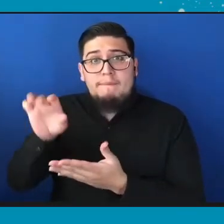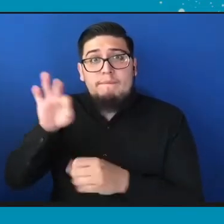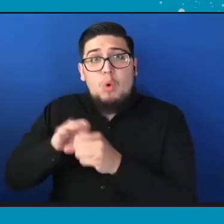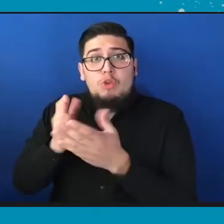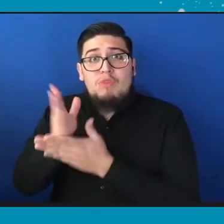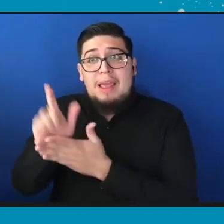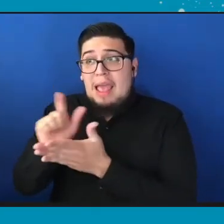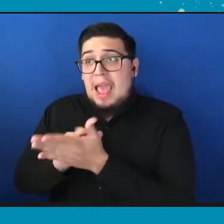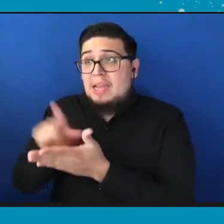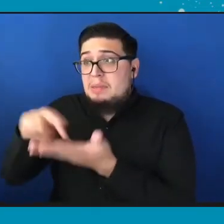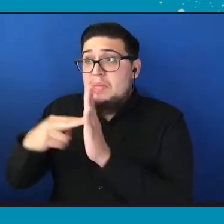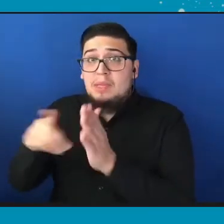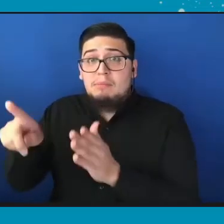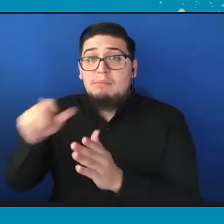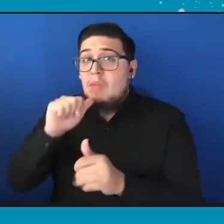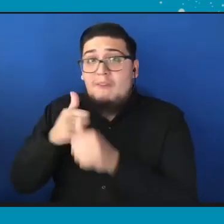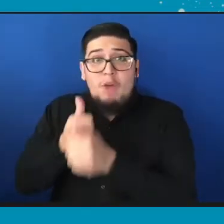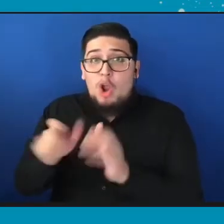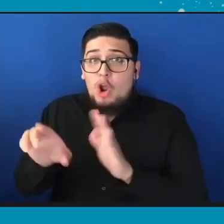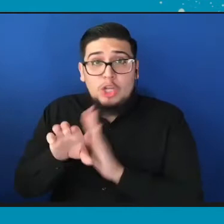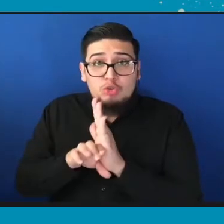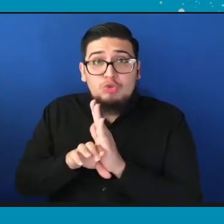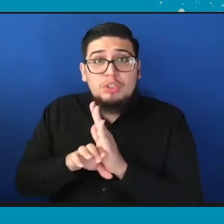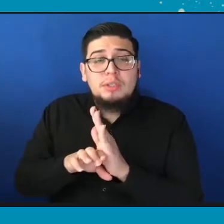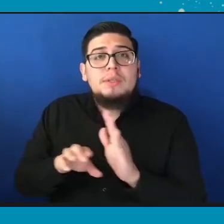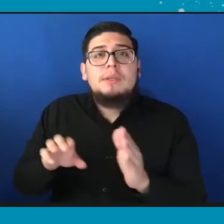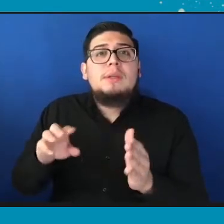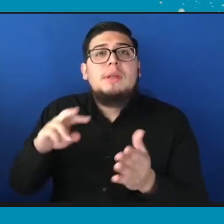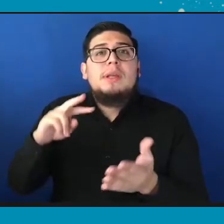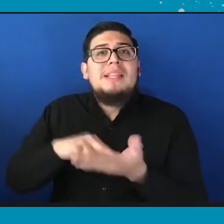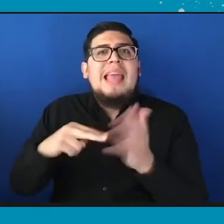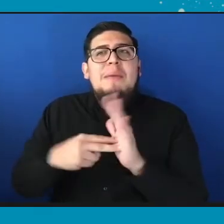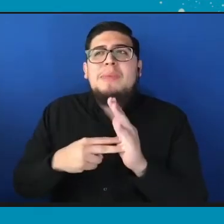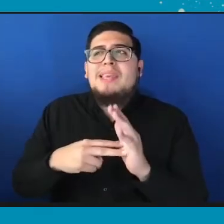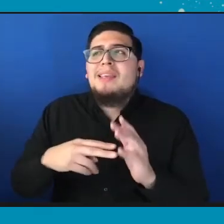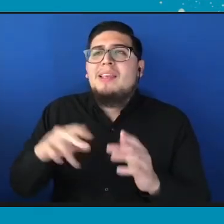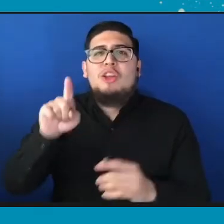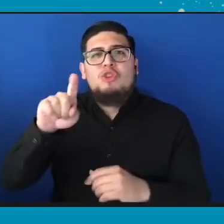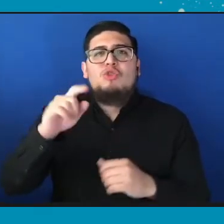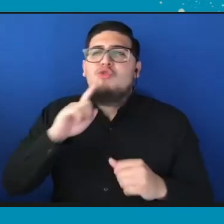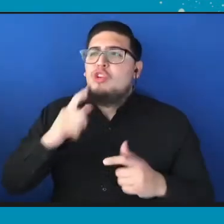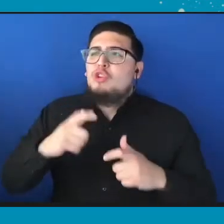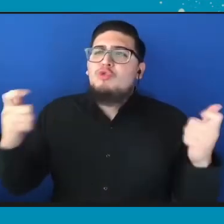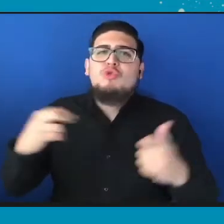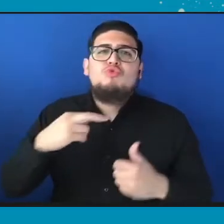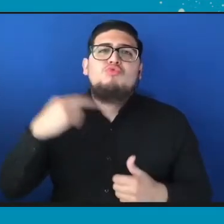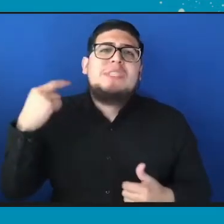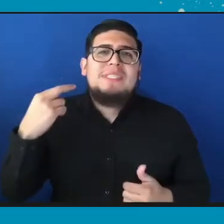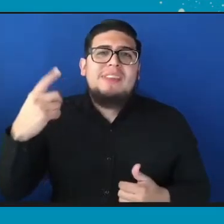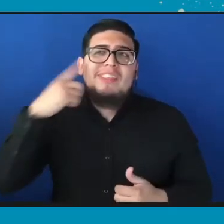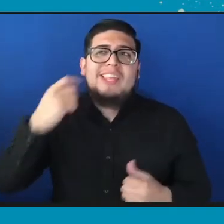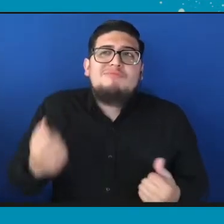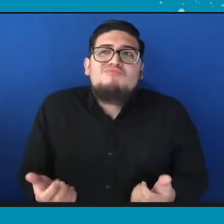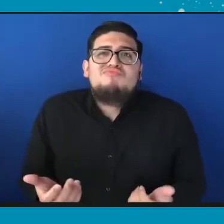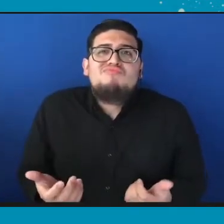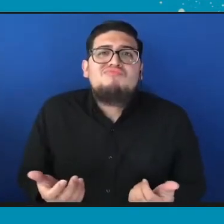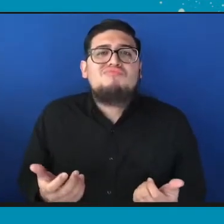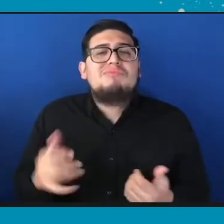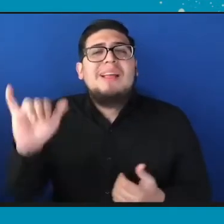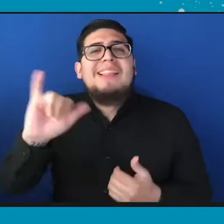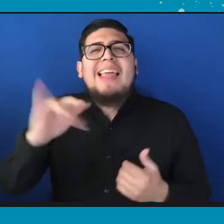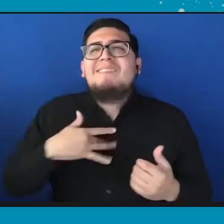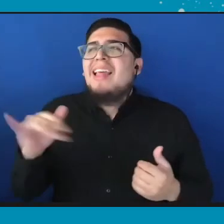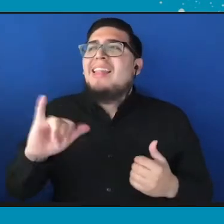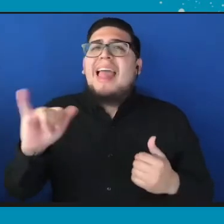like throwing out your umbrella in the middle of a rainstorm because you're not getting wet. This is what she was talking about. It is